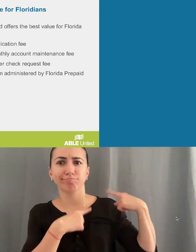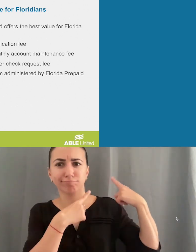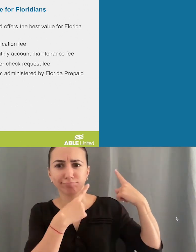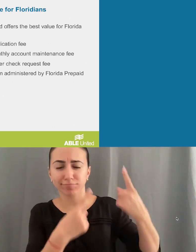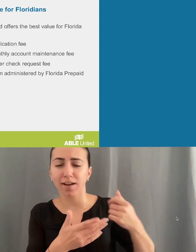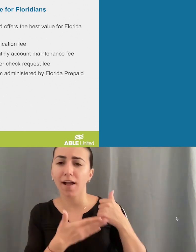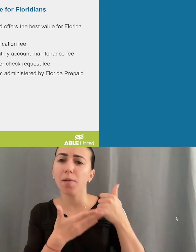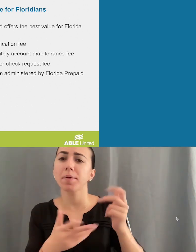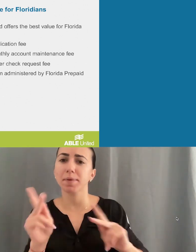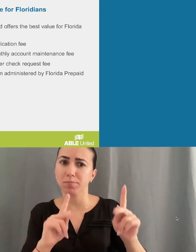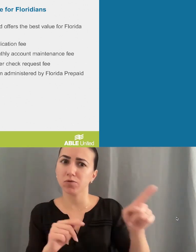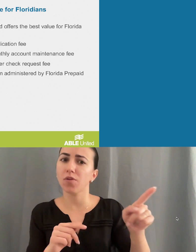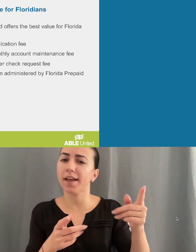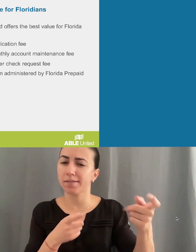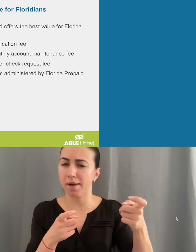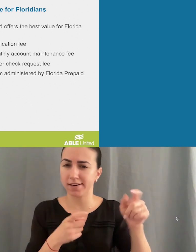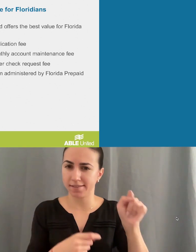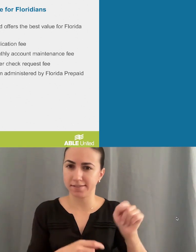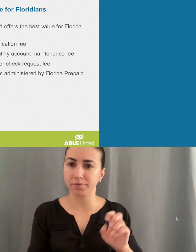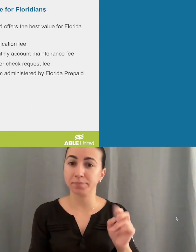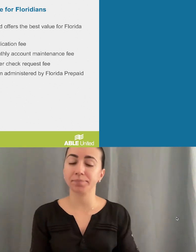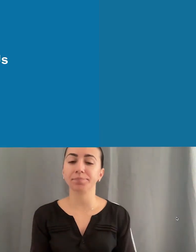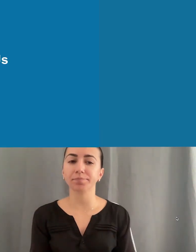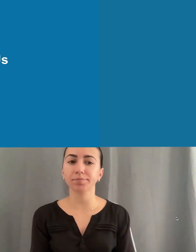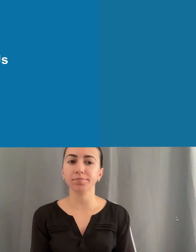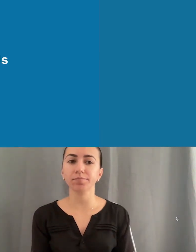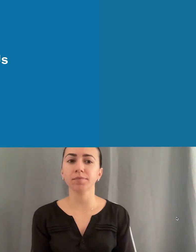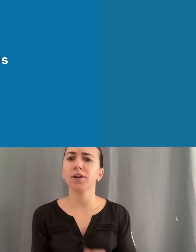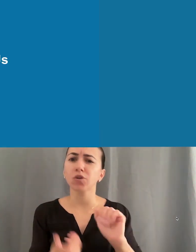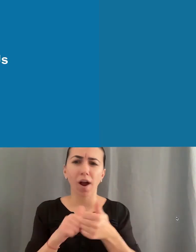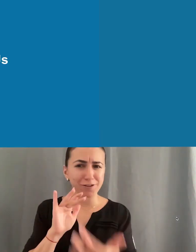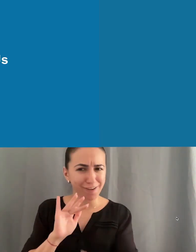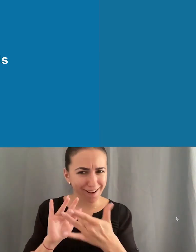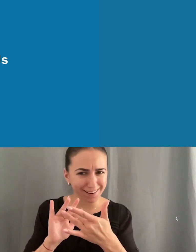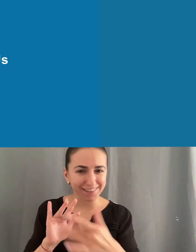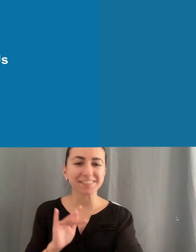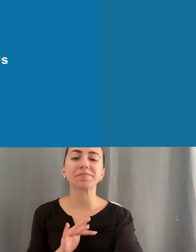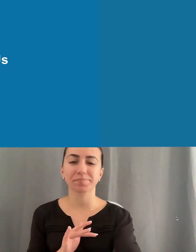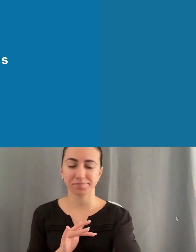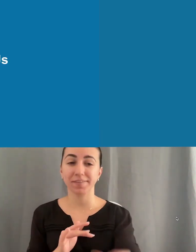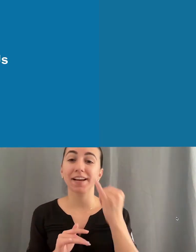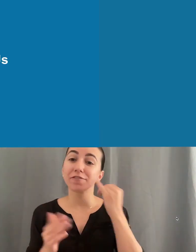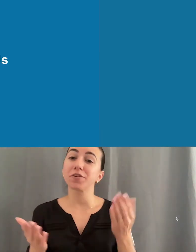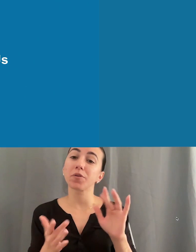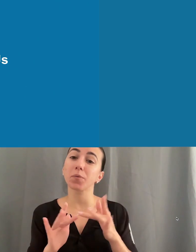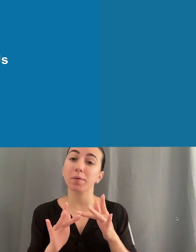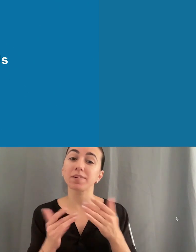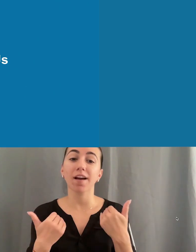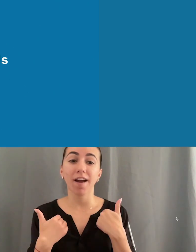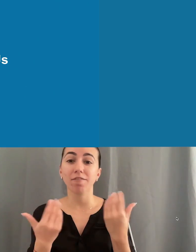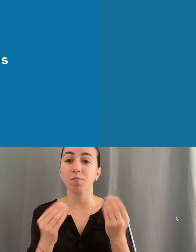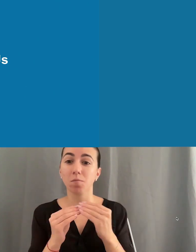helping individuals save for a variety of expenses. So how do you reach our program? So if you're on our website and you have some